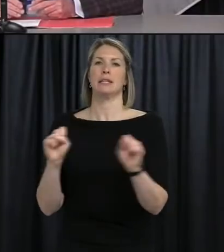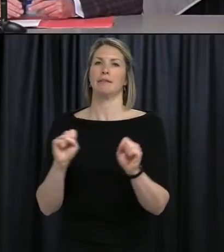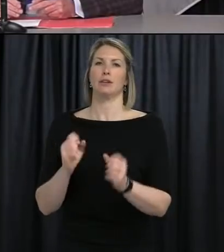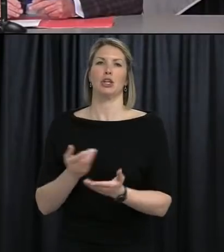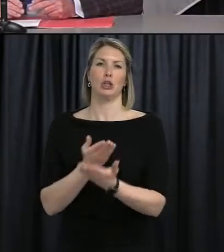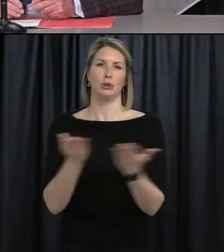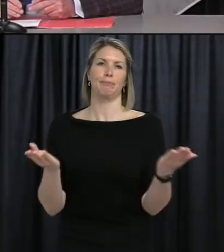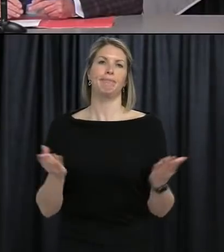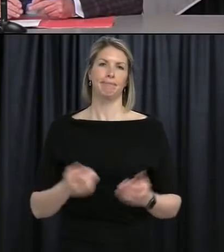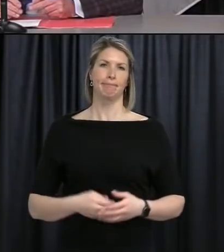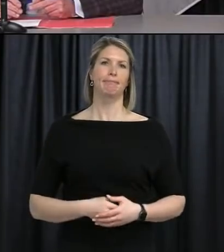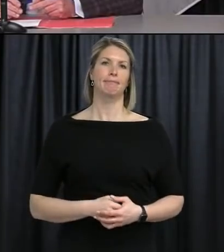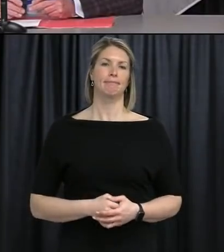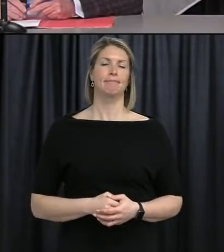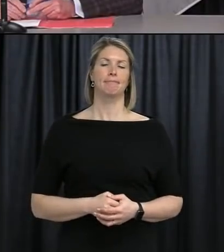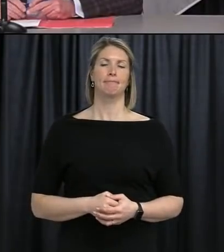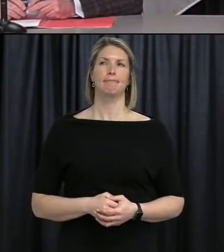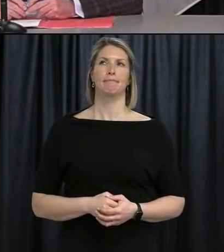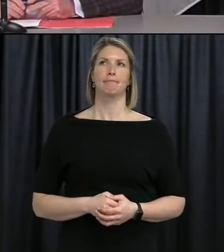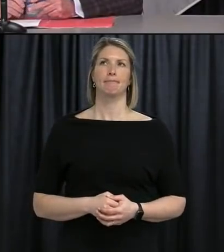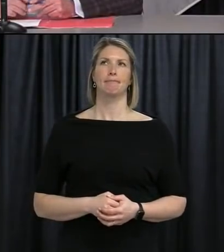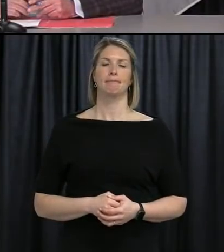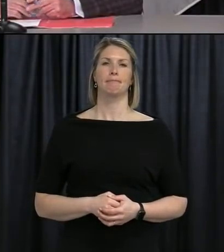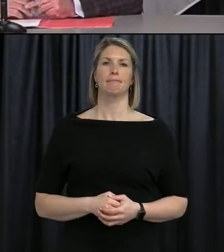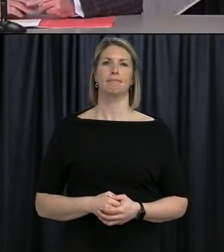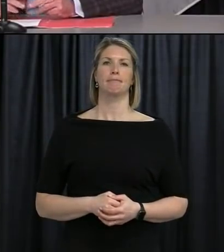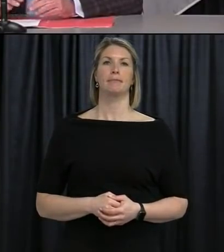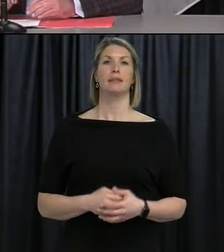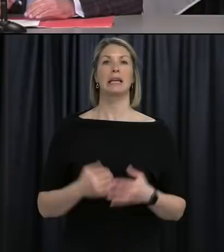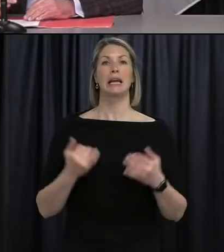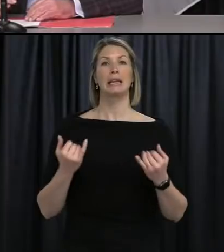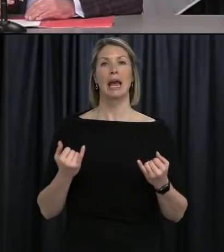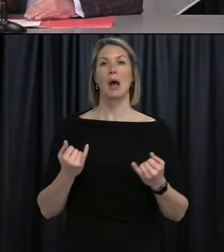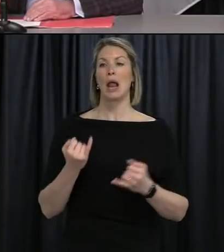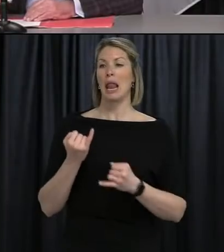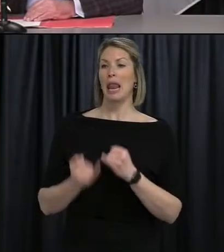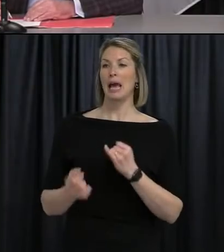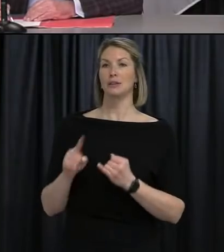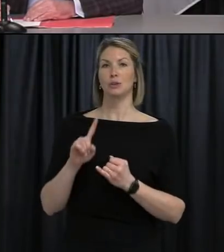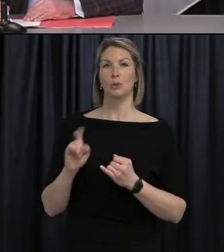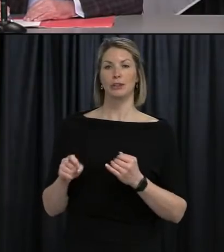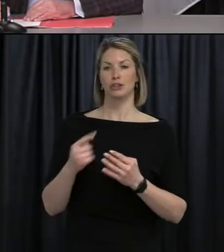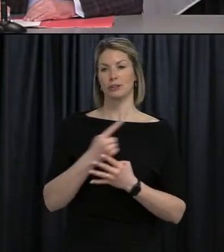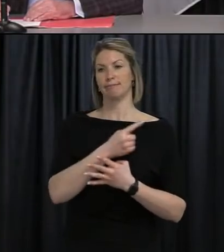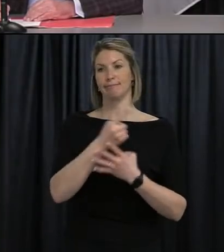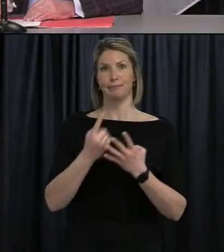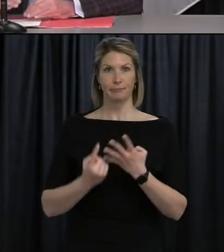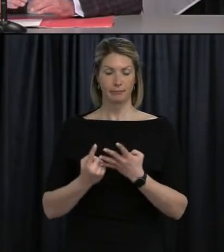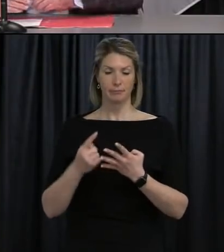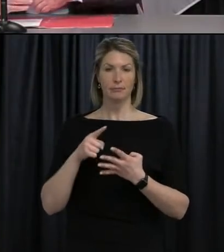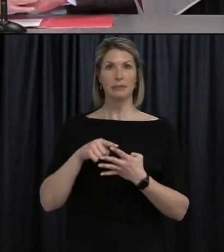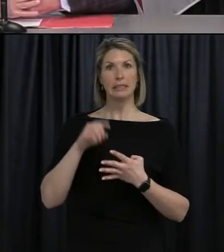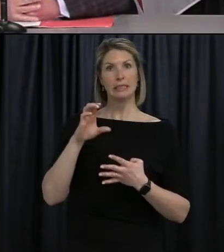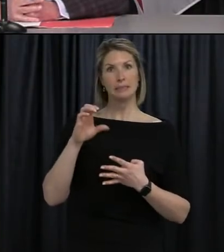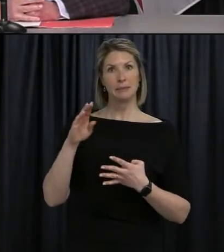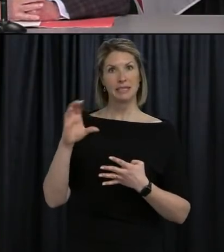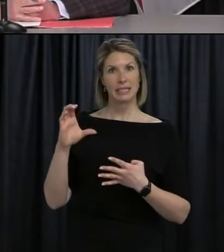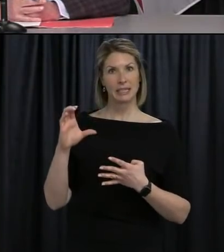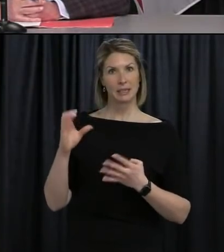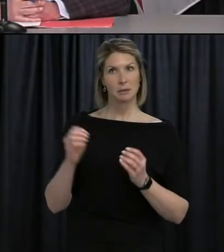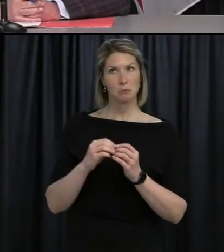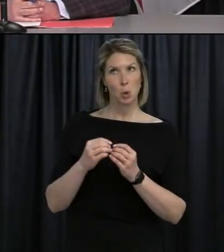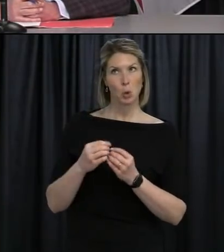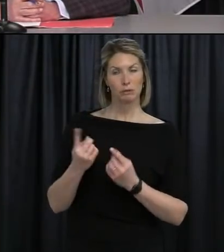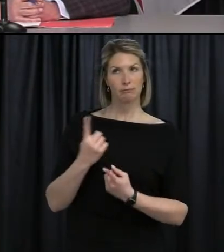Thank you. I will now go back through each reporter to see if you have one final question. Peter Cowan with CBC. Do you have a